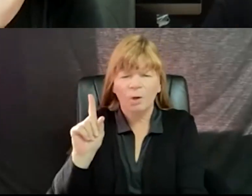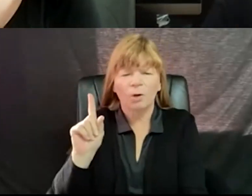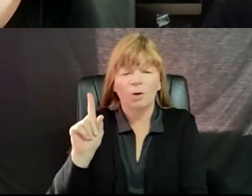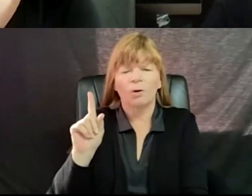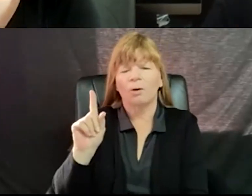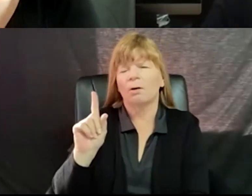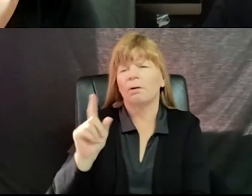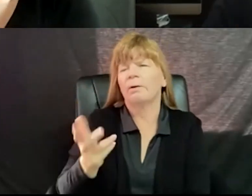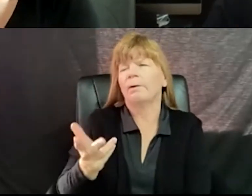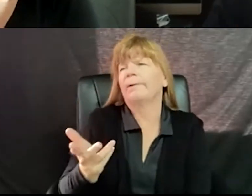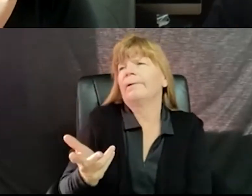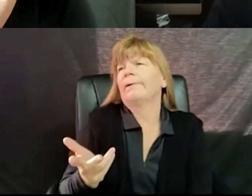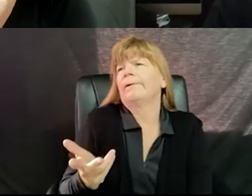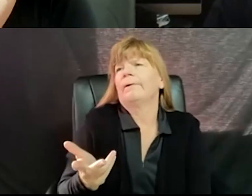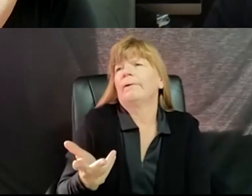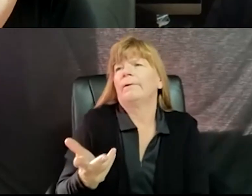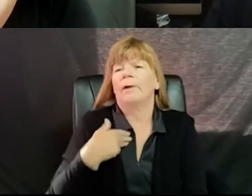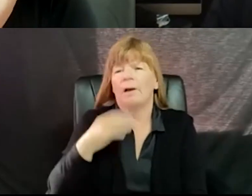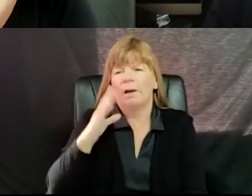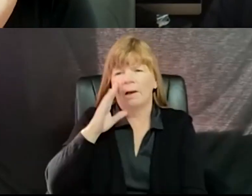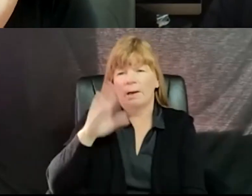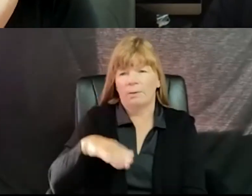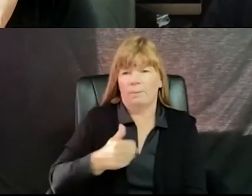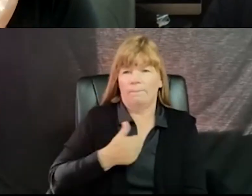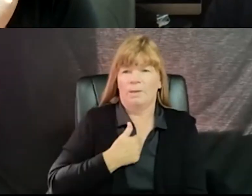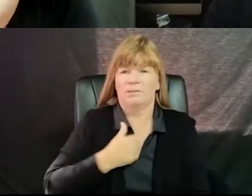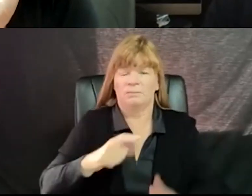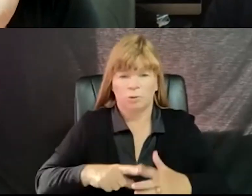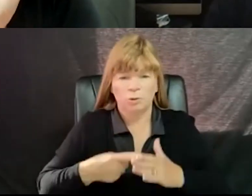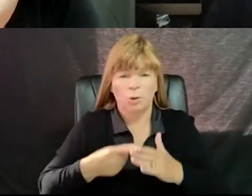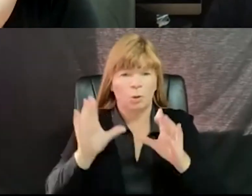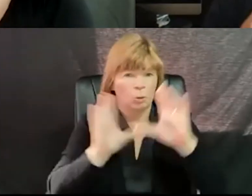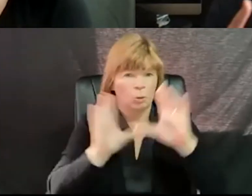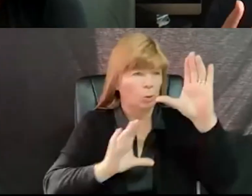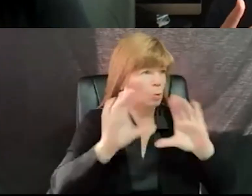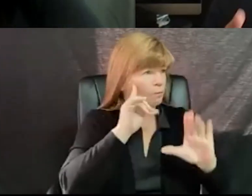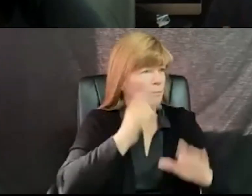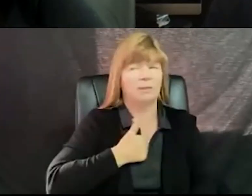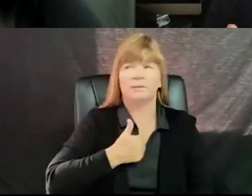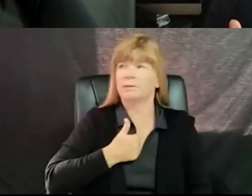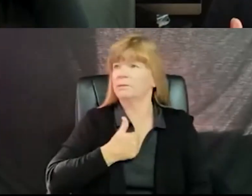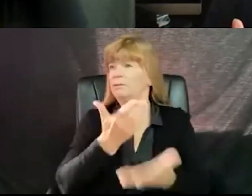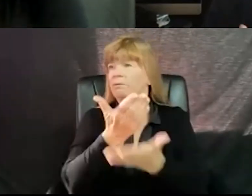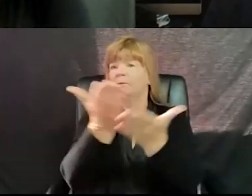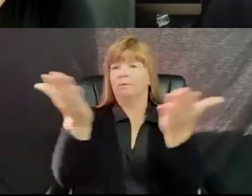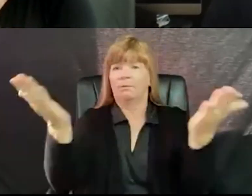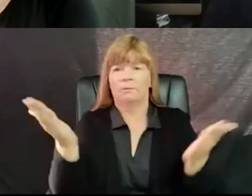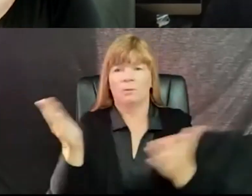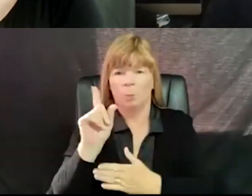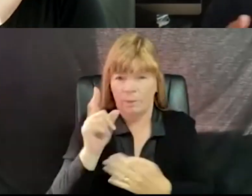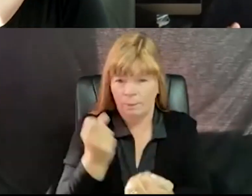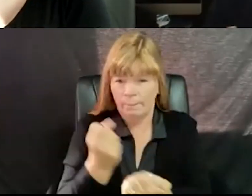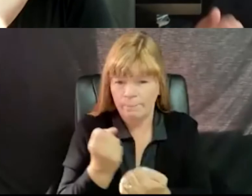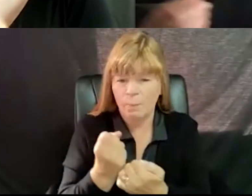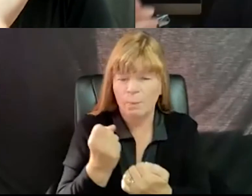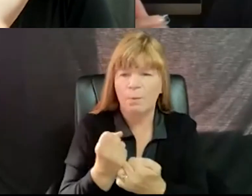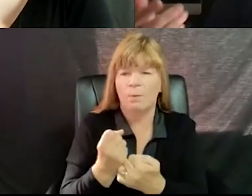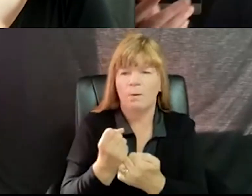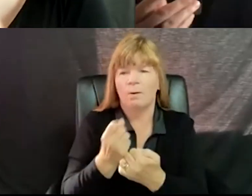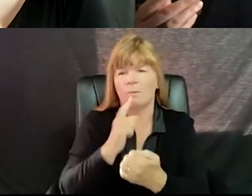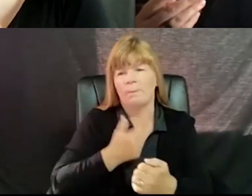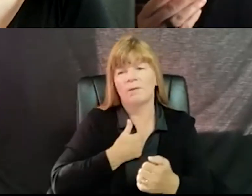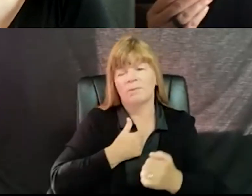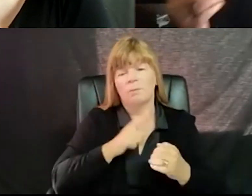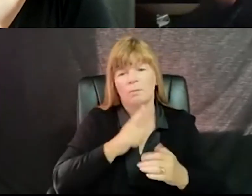I know when I've started looking for resources for myself of support, I'm originally from